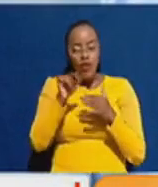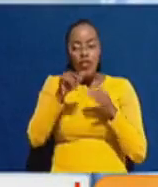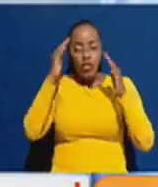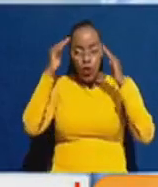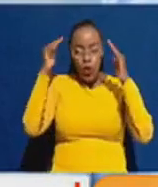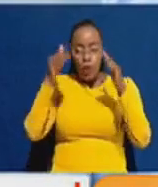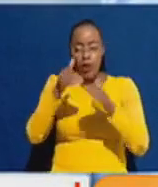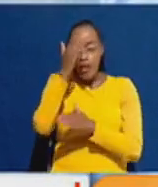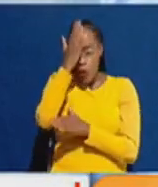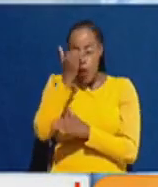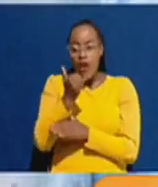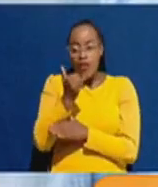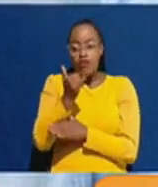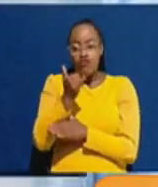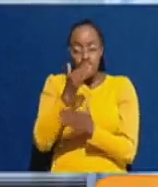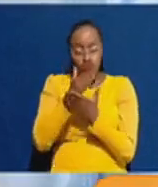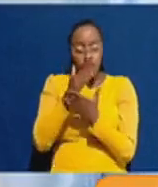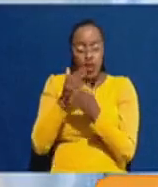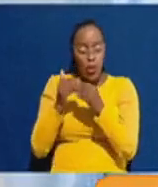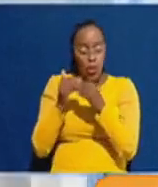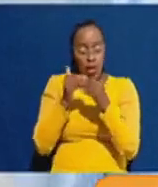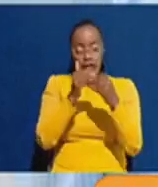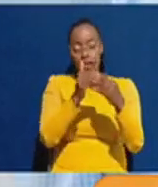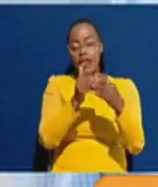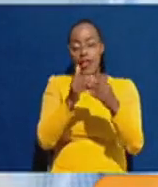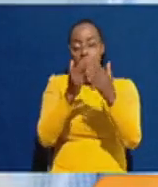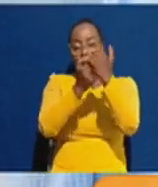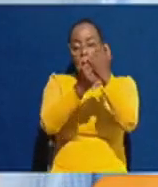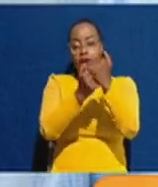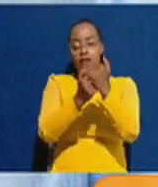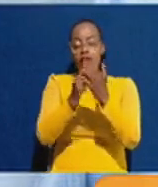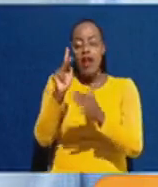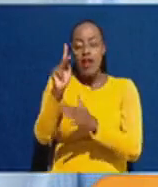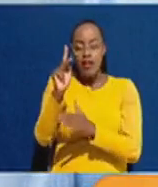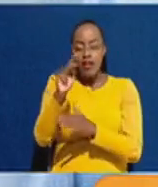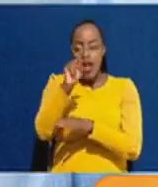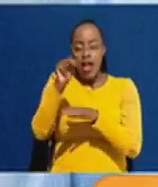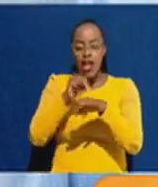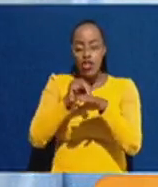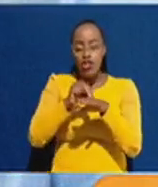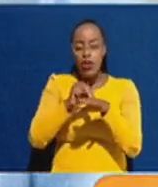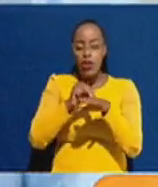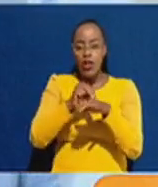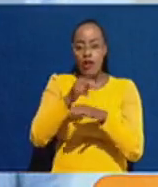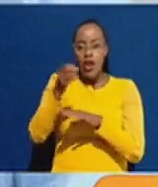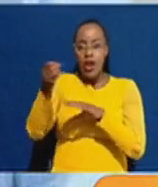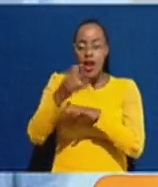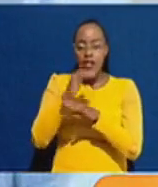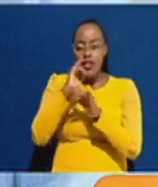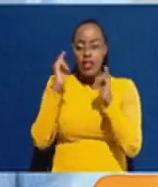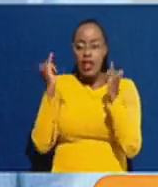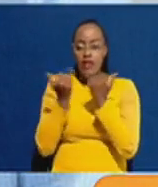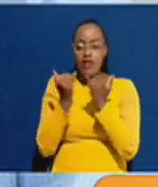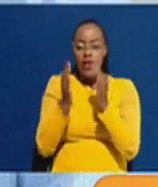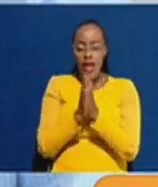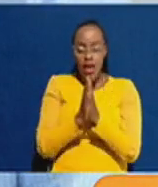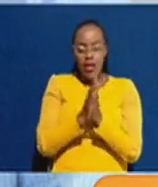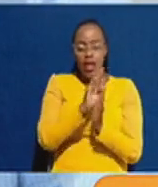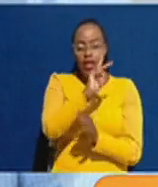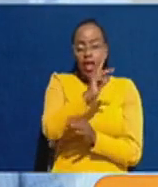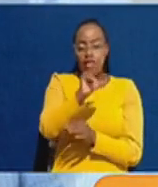commitment to really lead in partnership with the National Cancer Institute, the Kenya Association of Urological